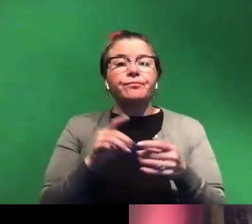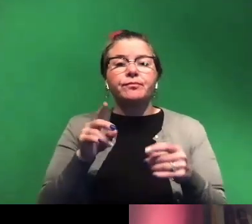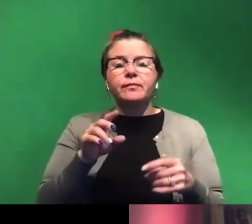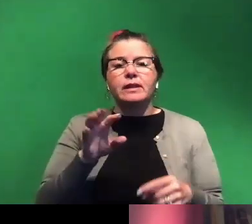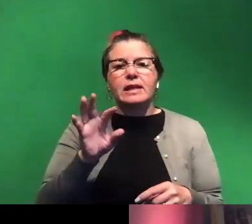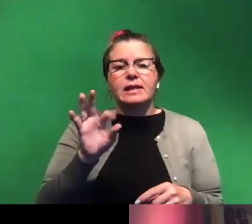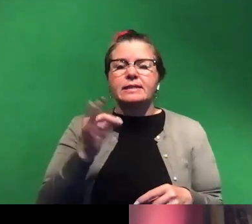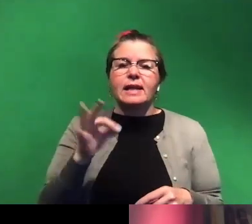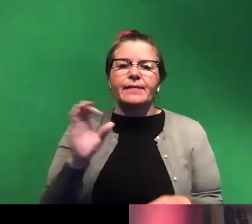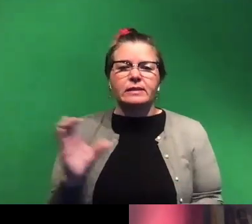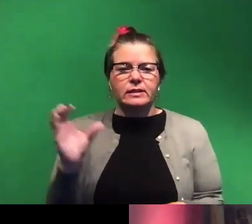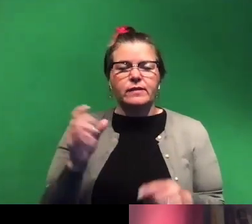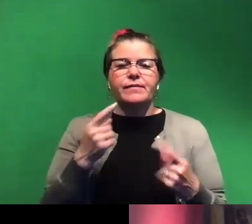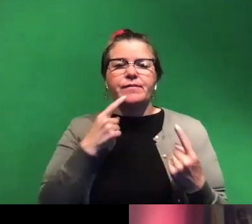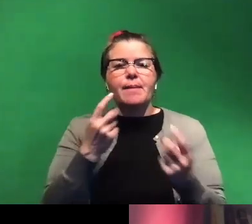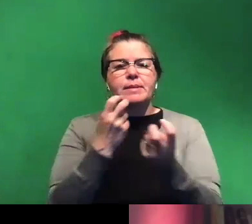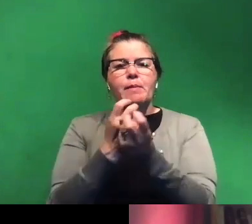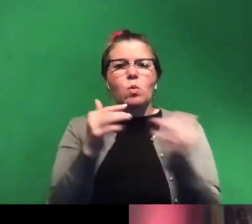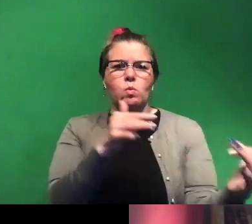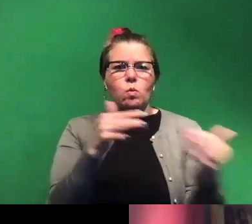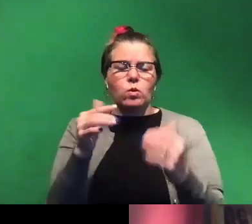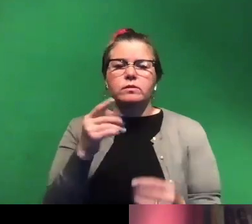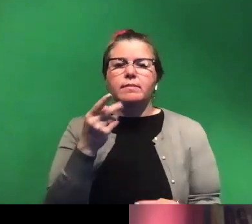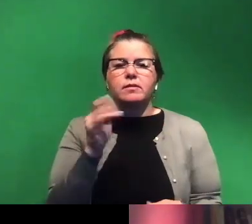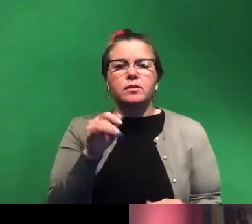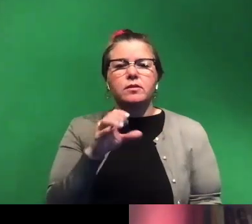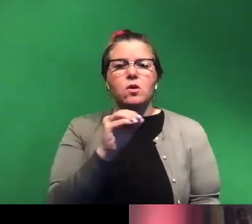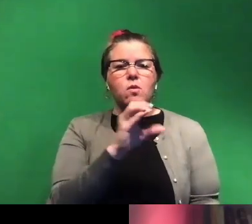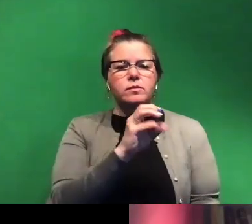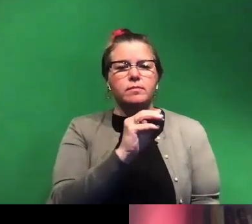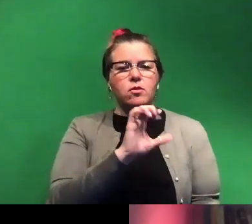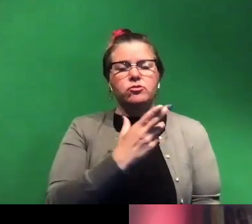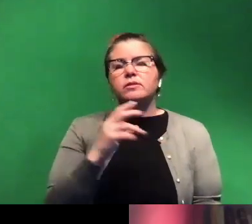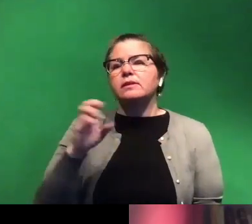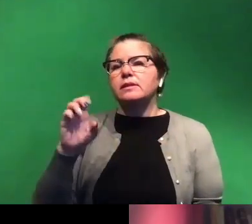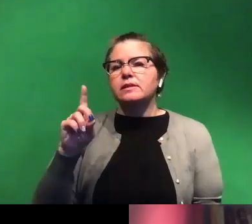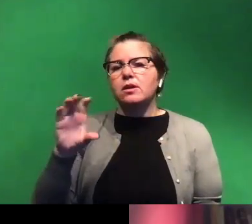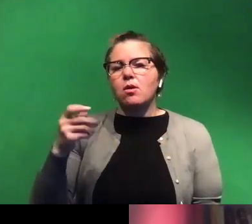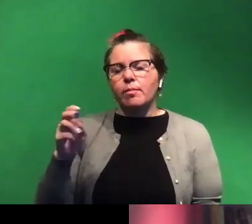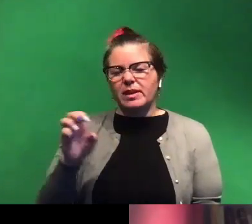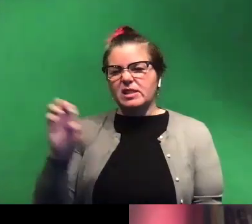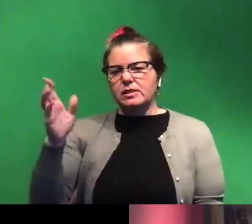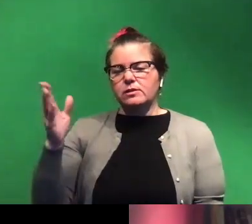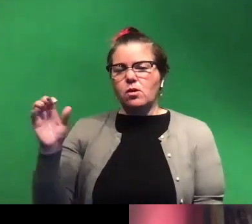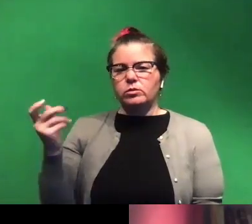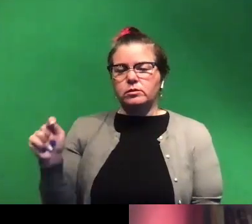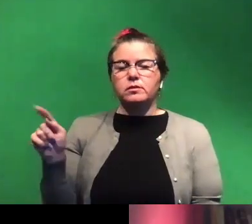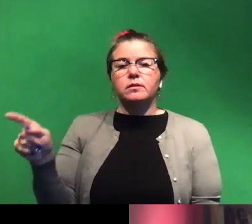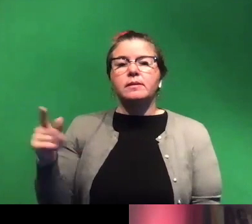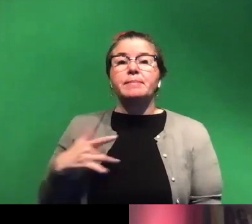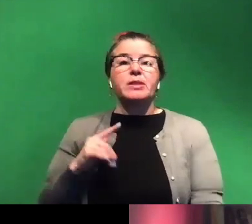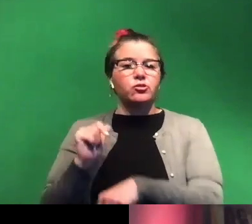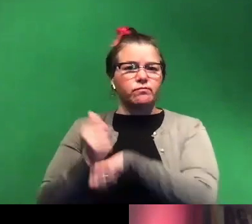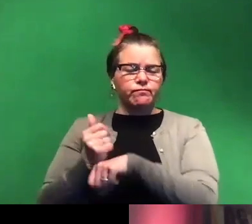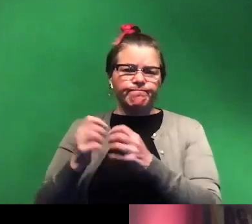century, you had the famous bone wars between those paleontologists O.C. Marsh and E.D. Cope on the East Coast. And they were mostly trying to establish the science